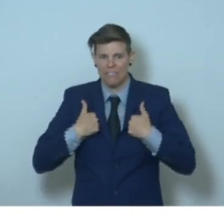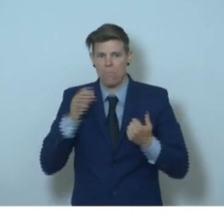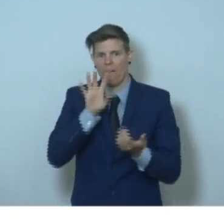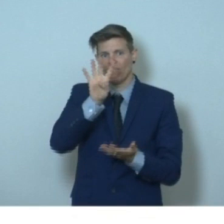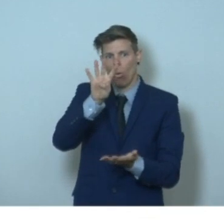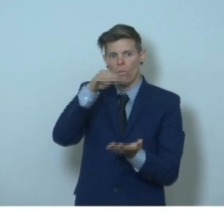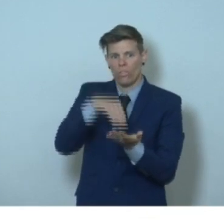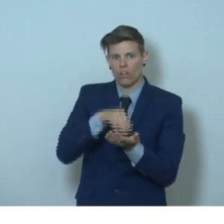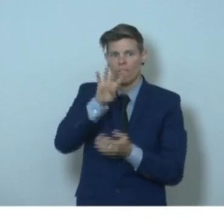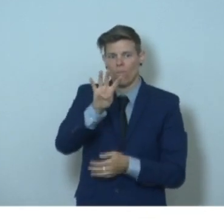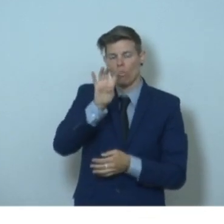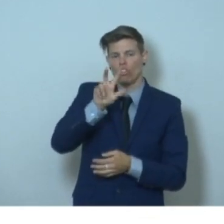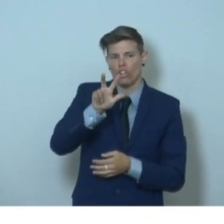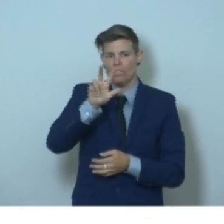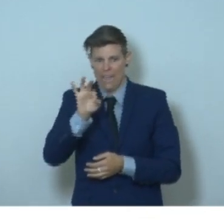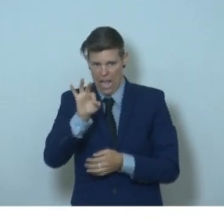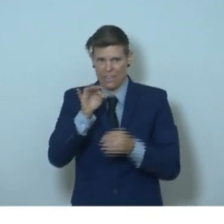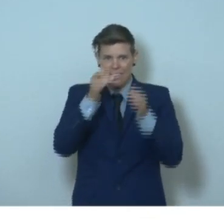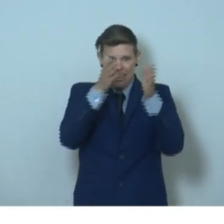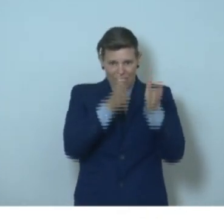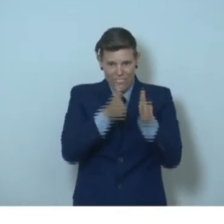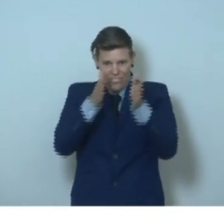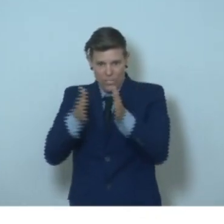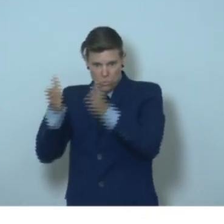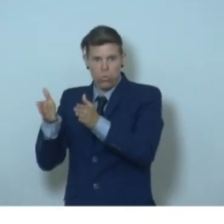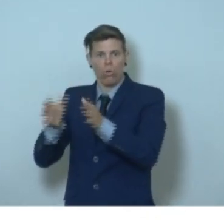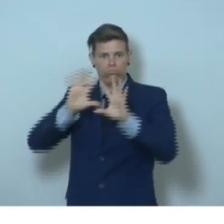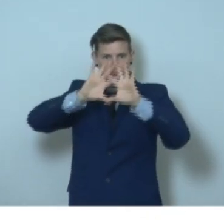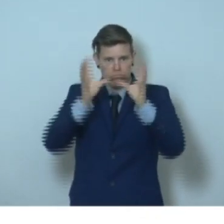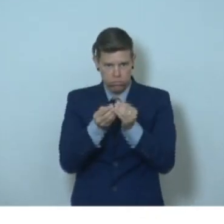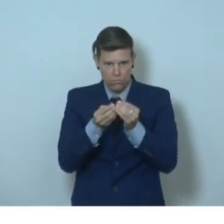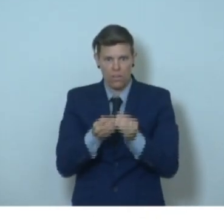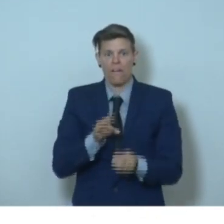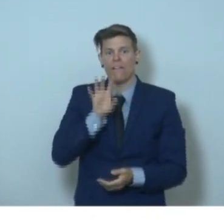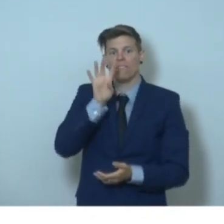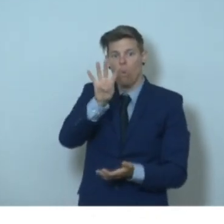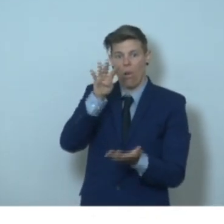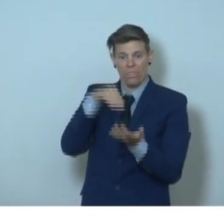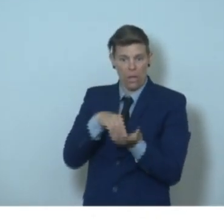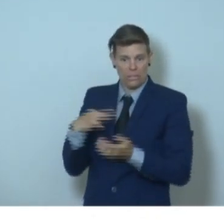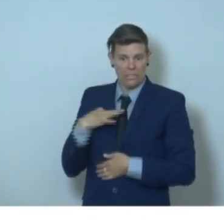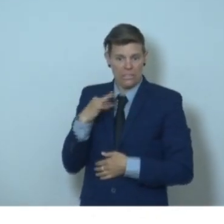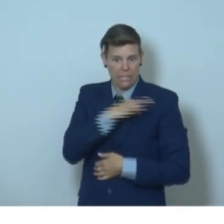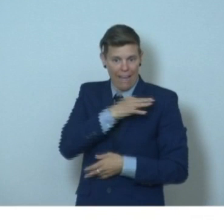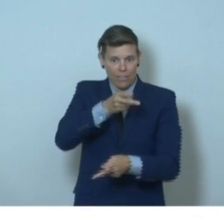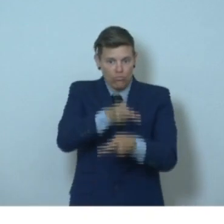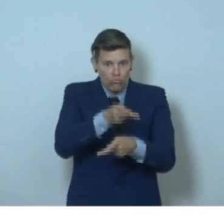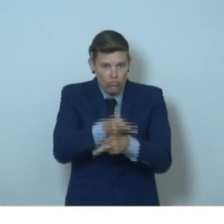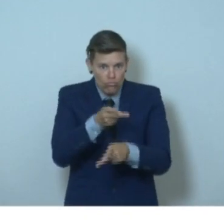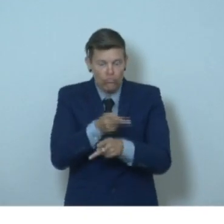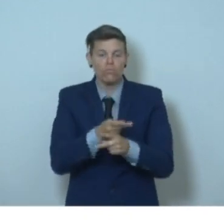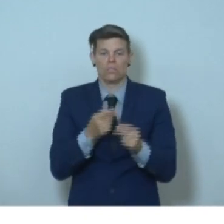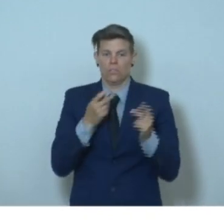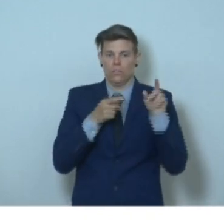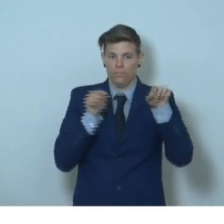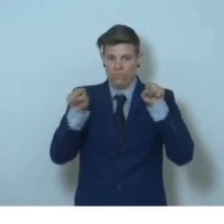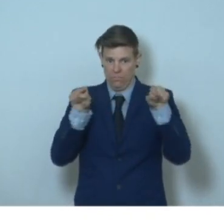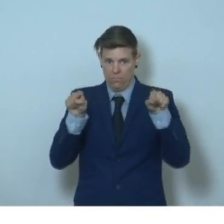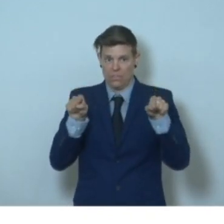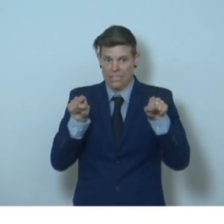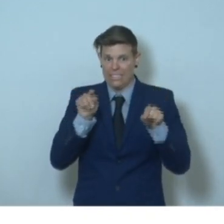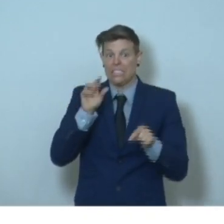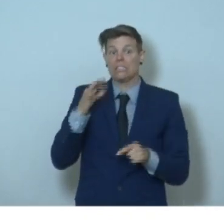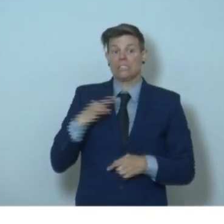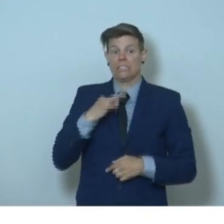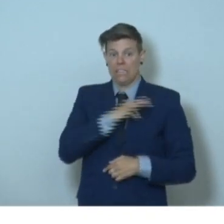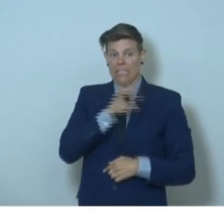4,439 individuals and 4,000 staff. You can see we had 69 positive staff and